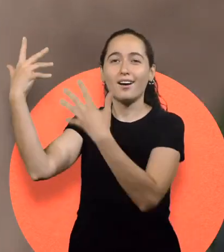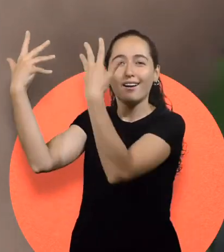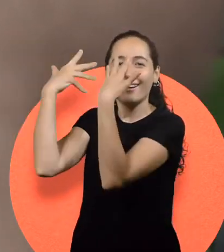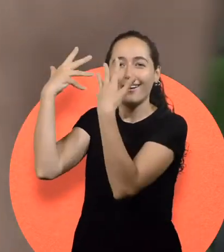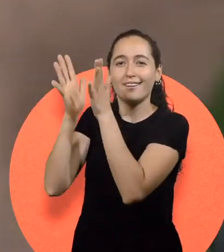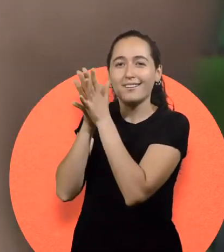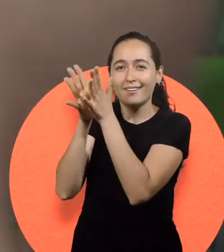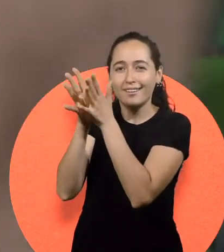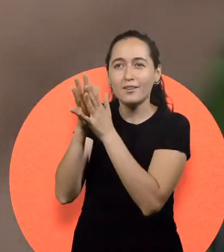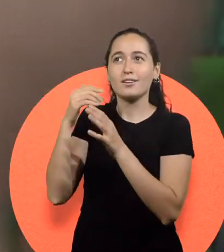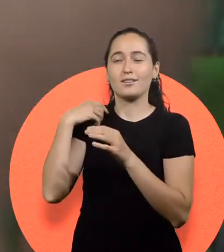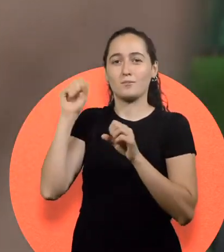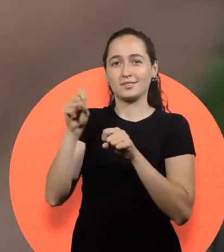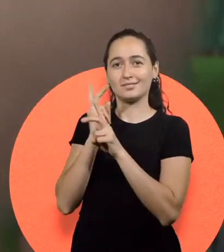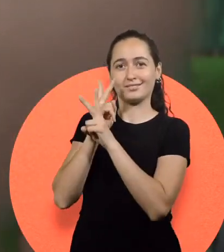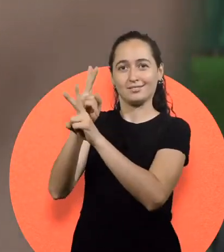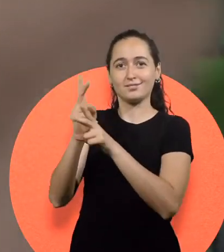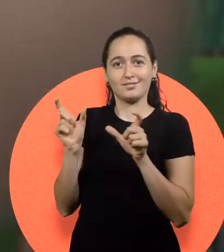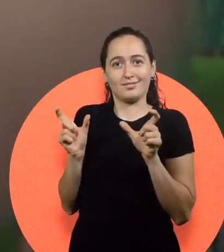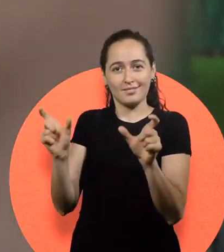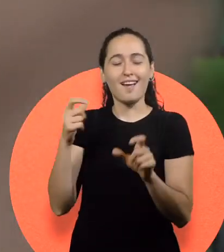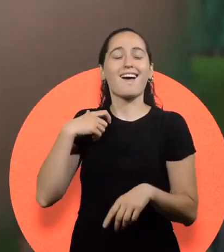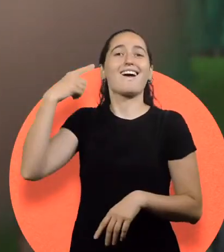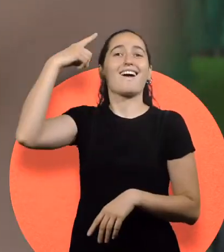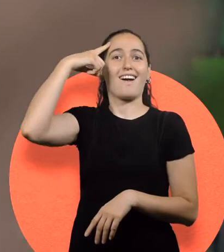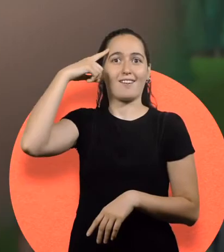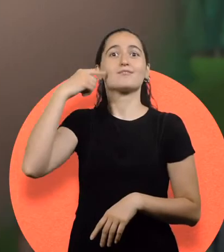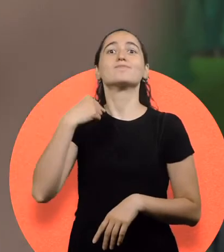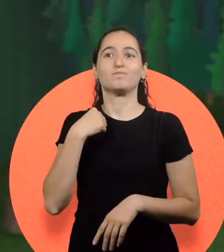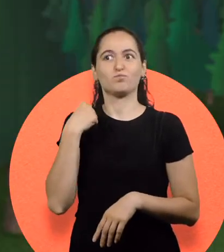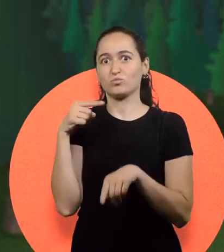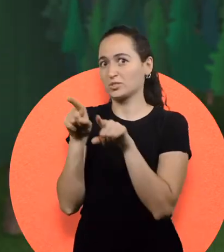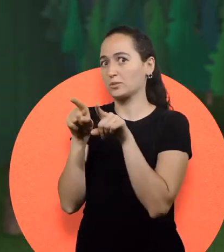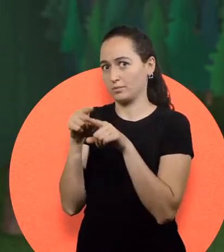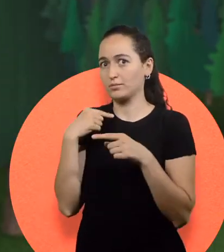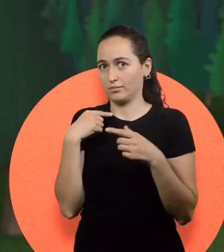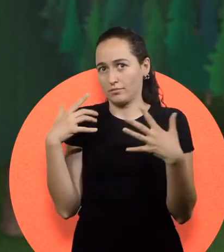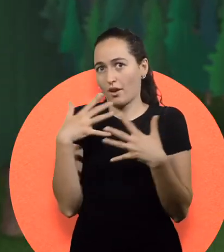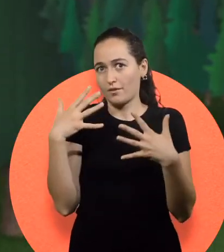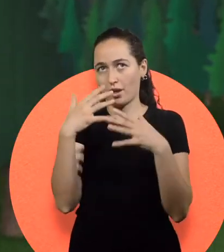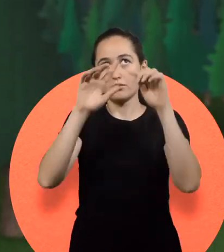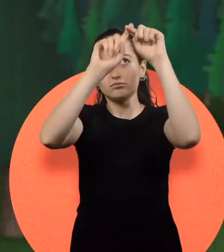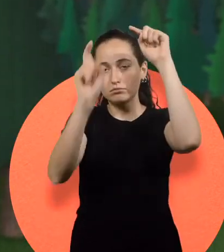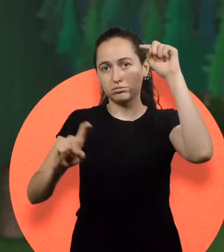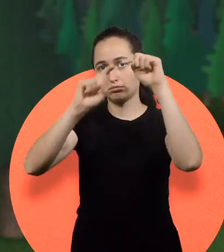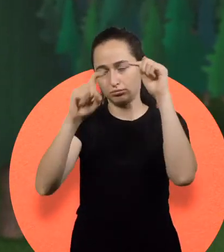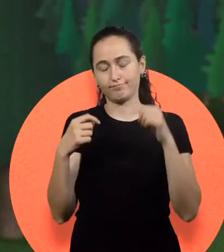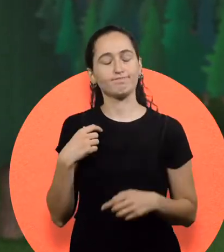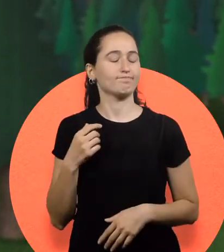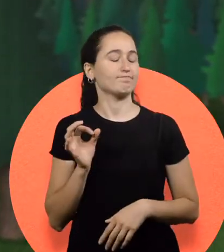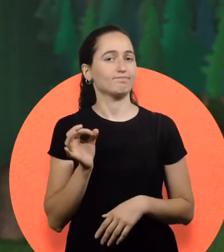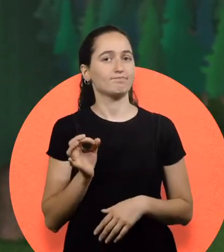fire. Then I remembered my grandparents and how they taught me to protect myself from the fire. Sometimes I get